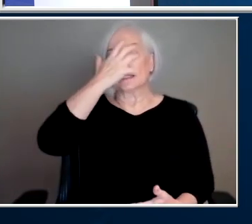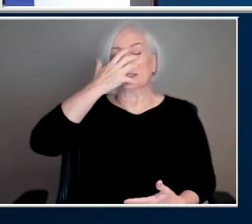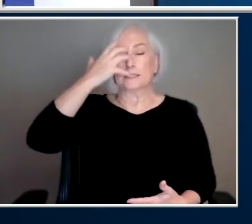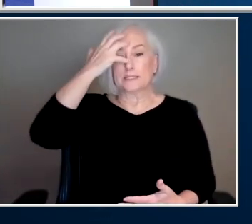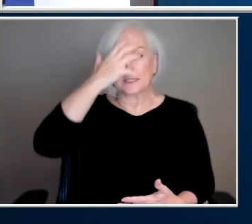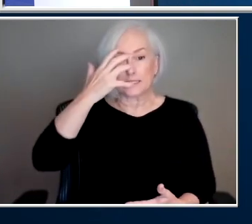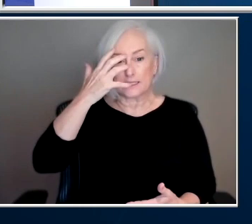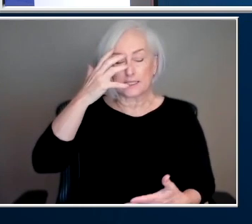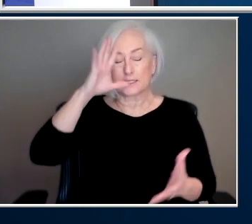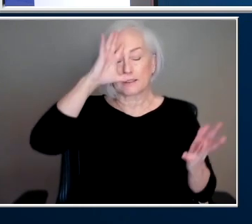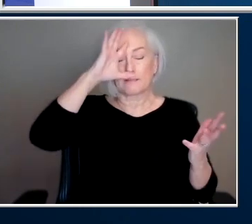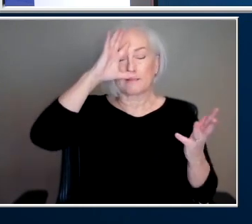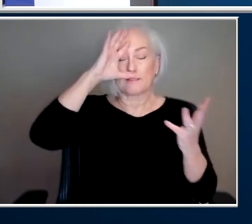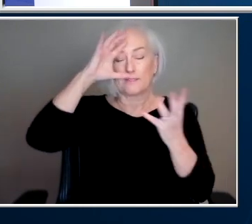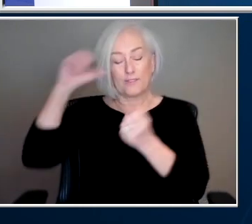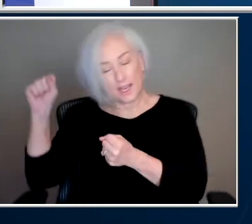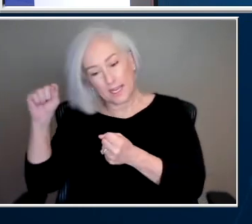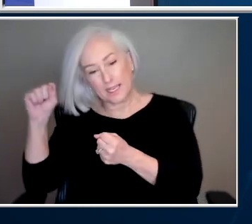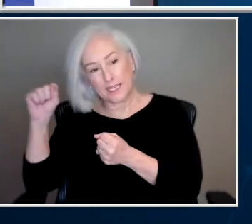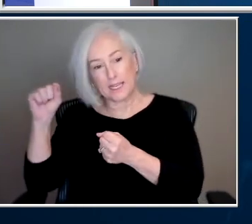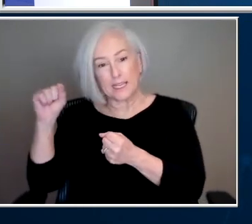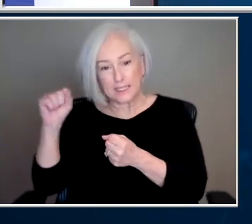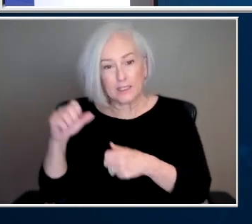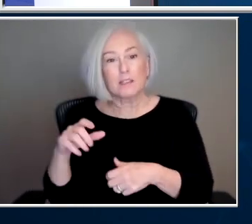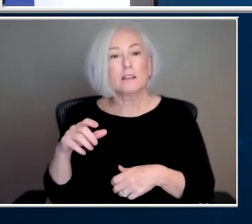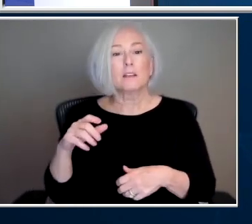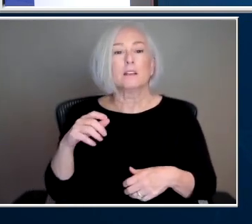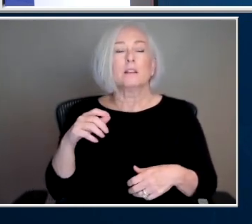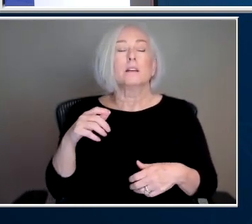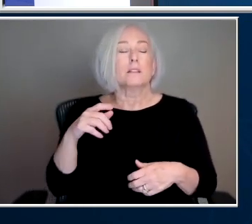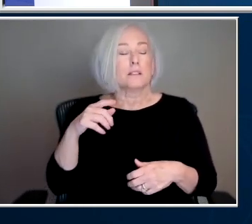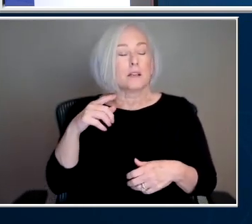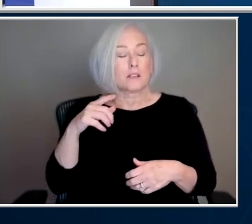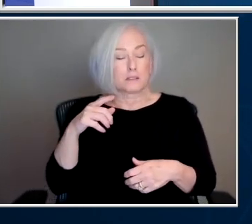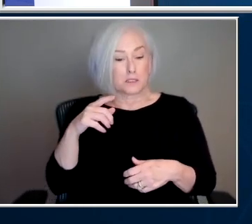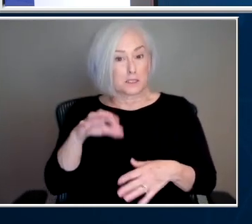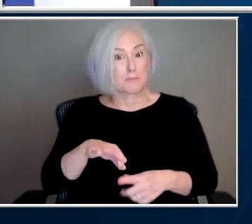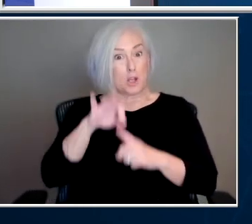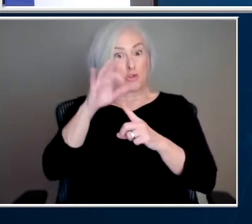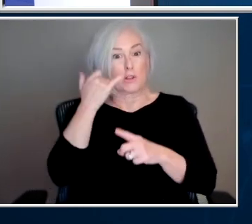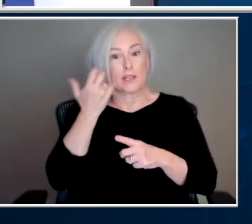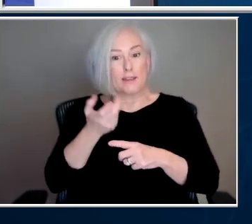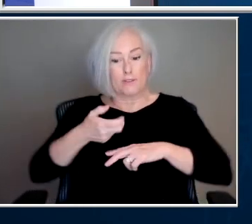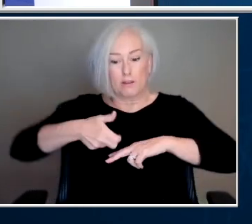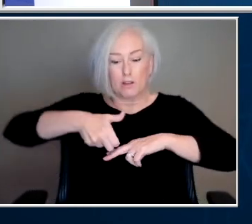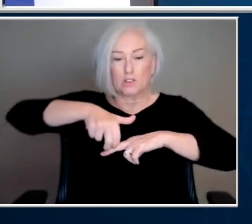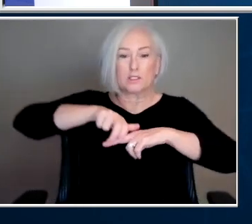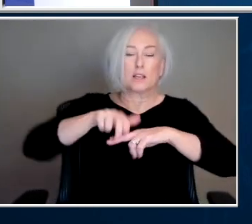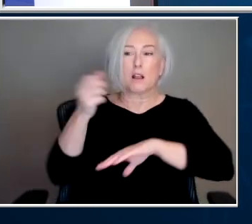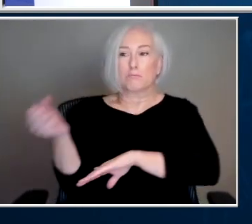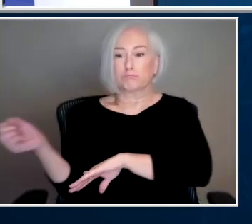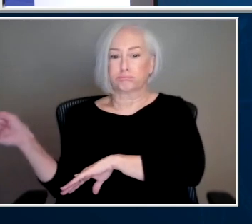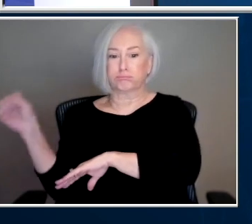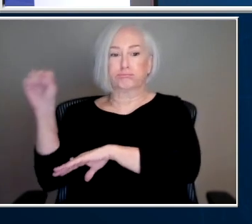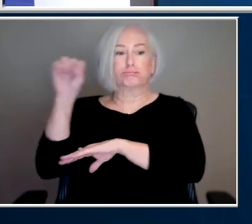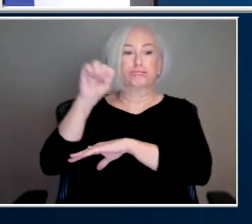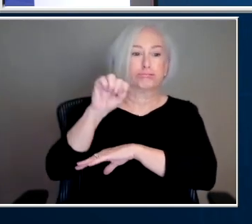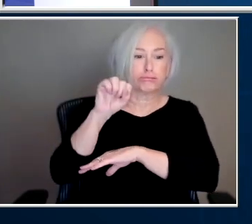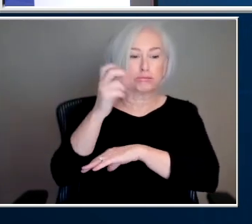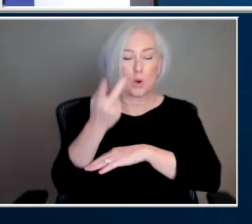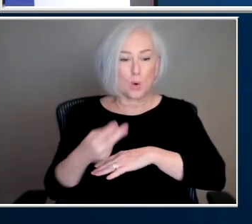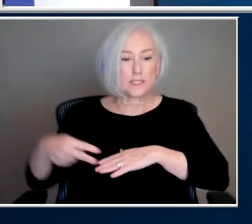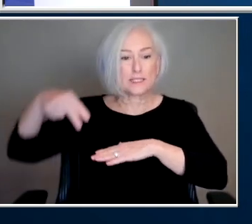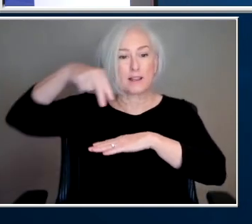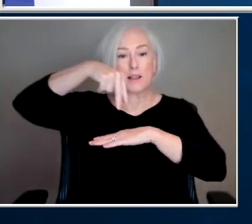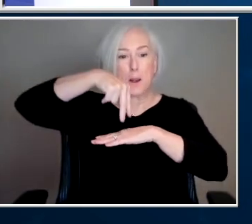and you're changing positions. But the last time we spoke, you mentioned the symptoms had gotten better during your pregnancy. Real quick, before